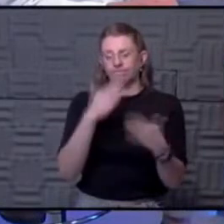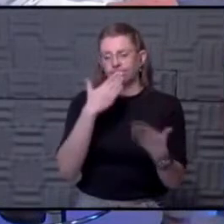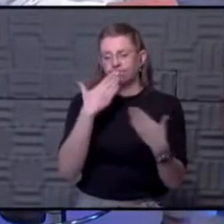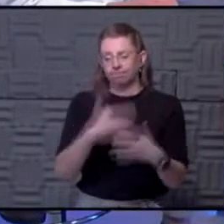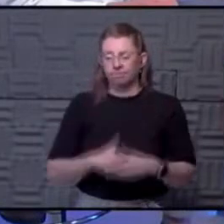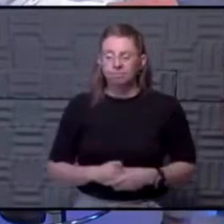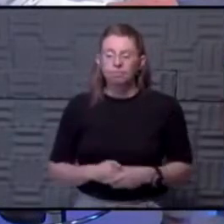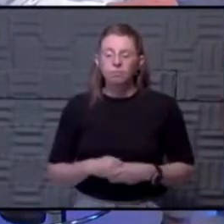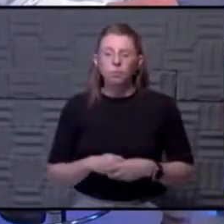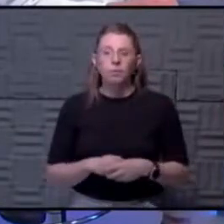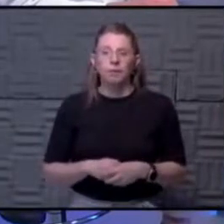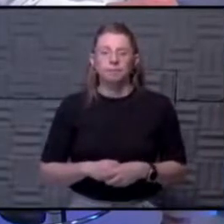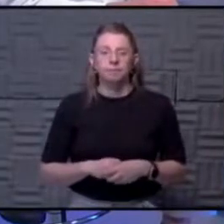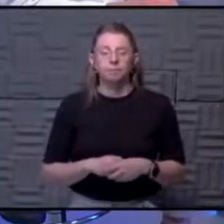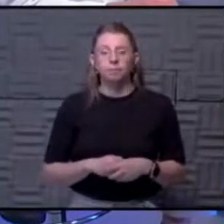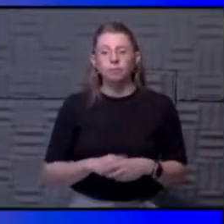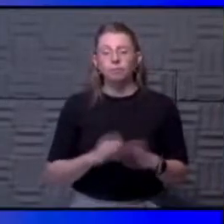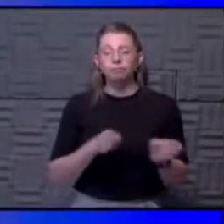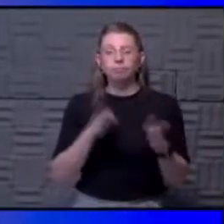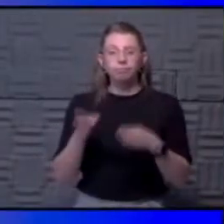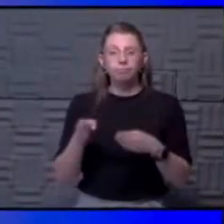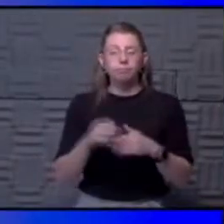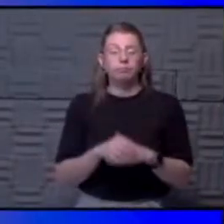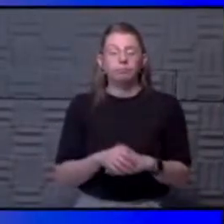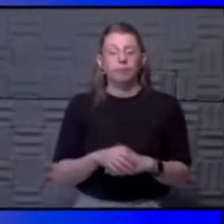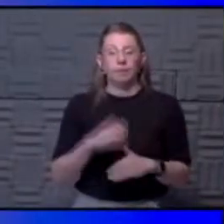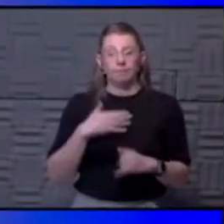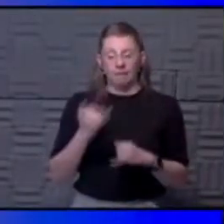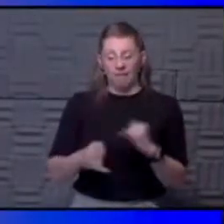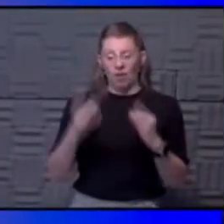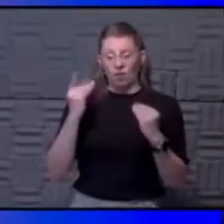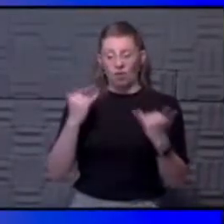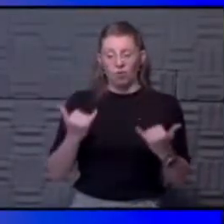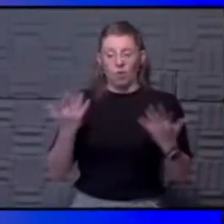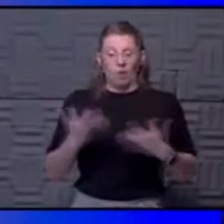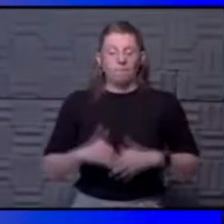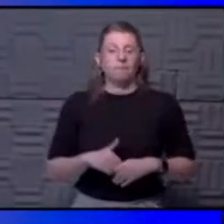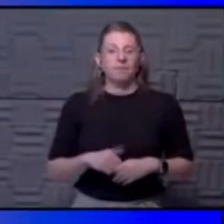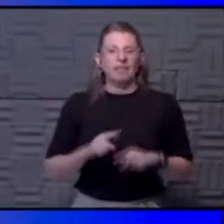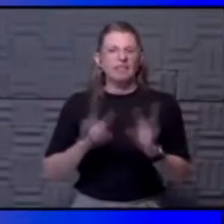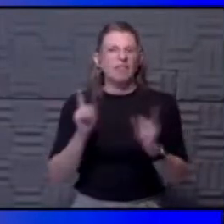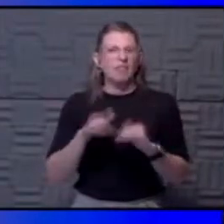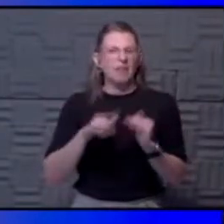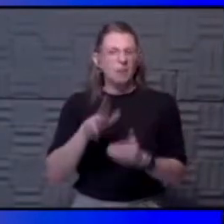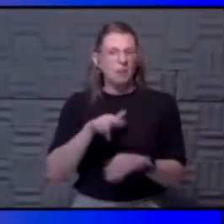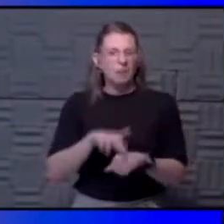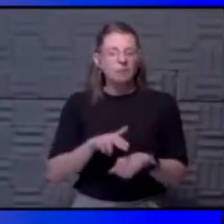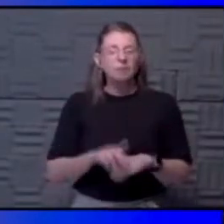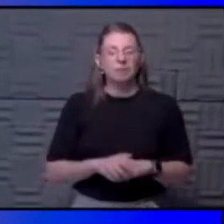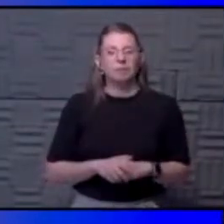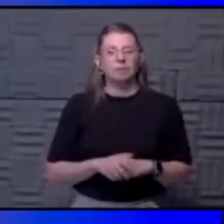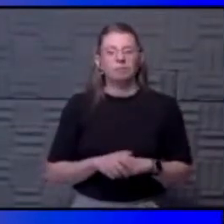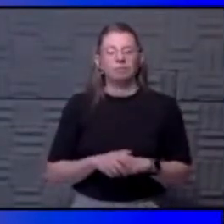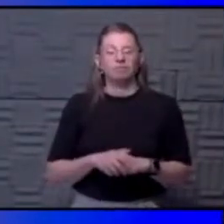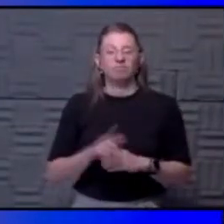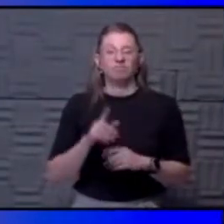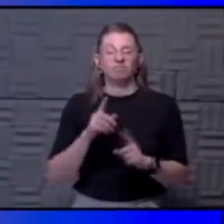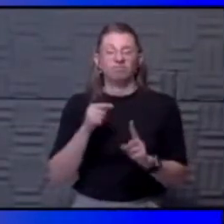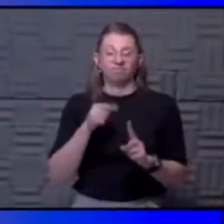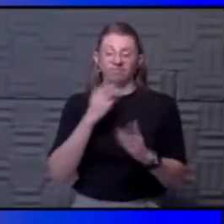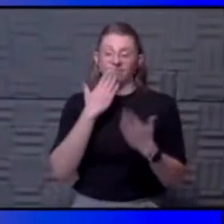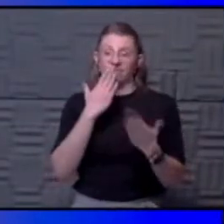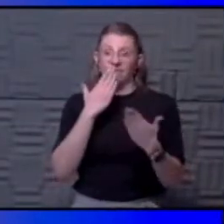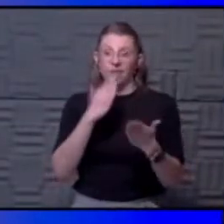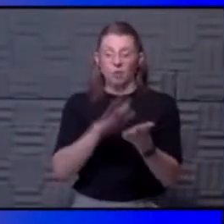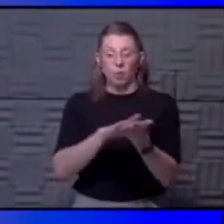Dave? Yeah, I think my final thought today is a little bit different than normal. It's sort of a thank you, not just to